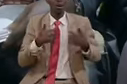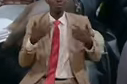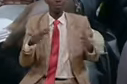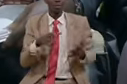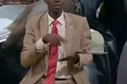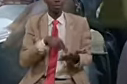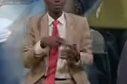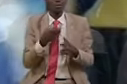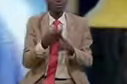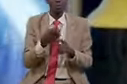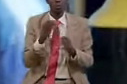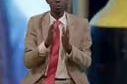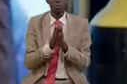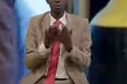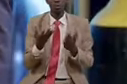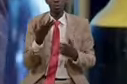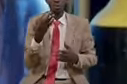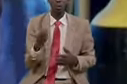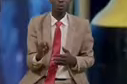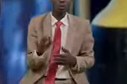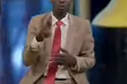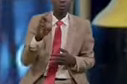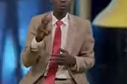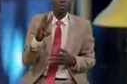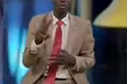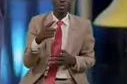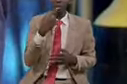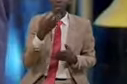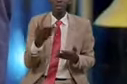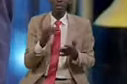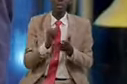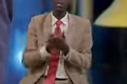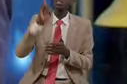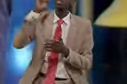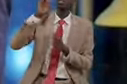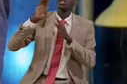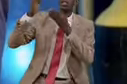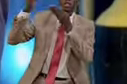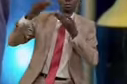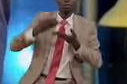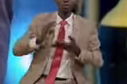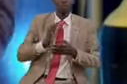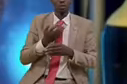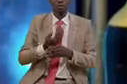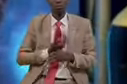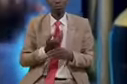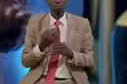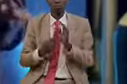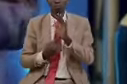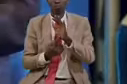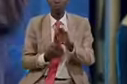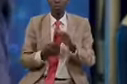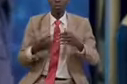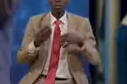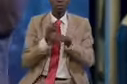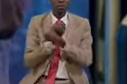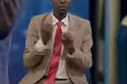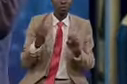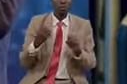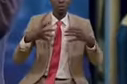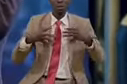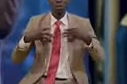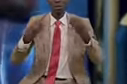5 already, that he gives us redemption, he gives us salvation, he gives us healing, he gives